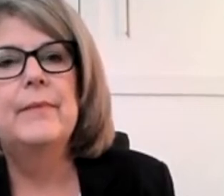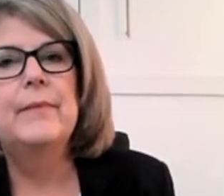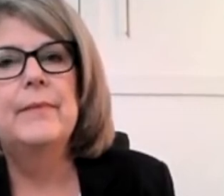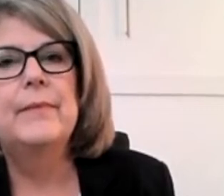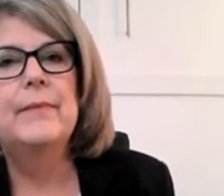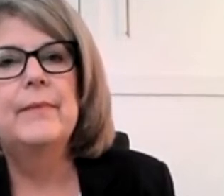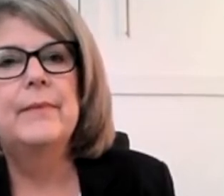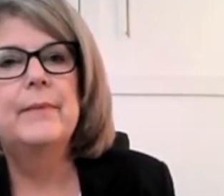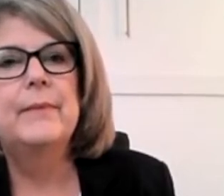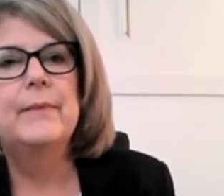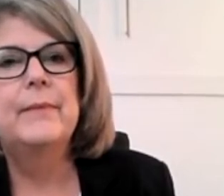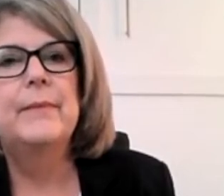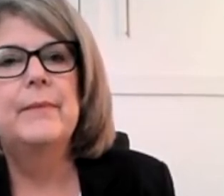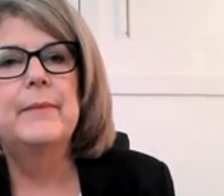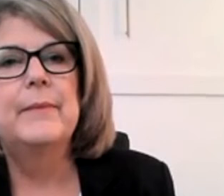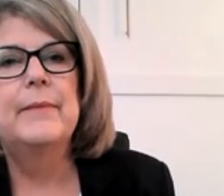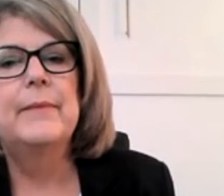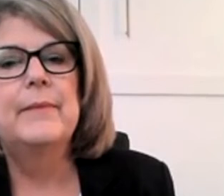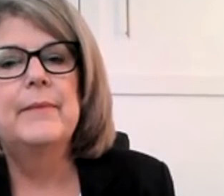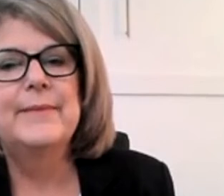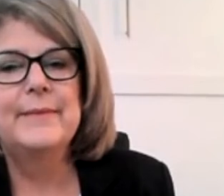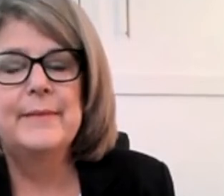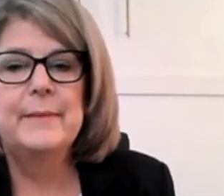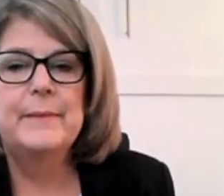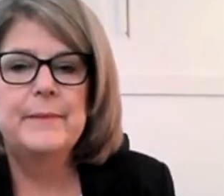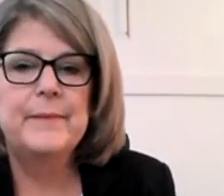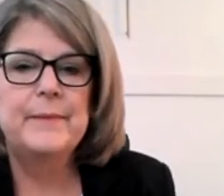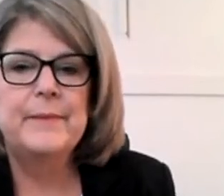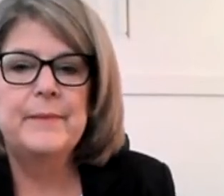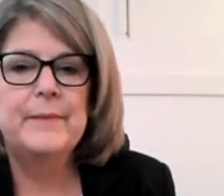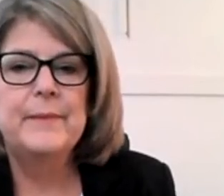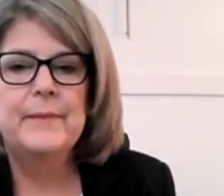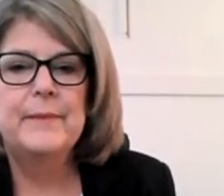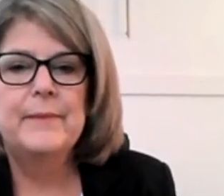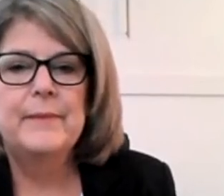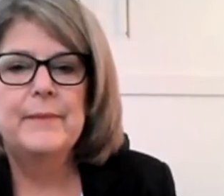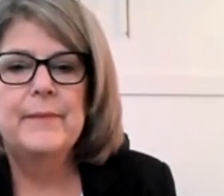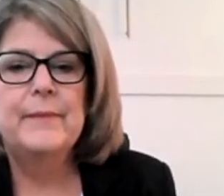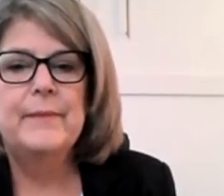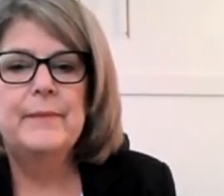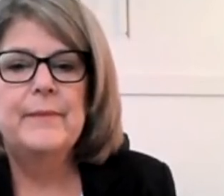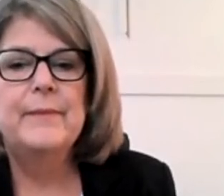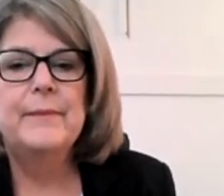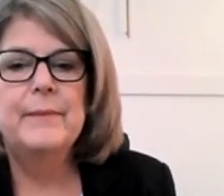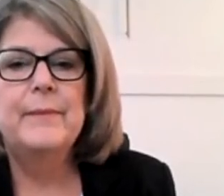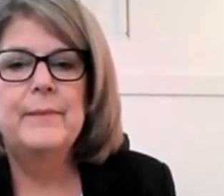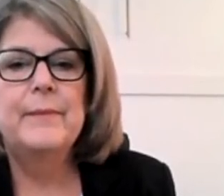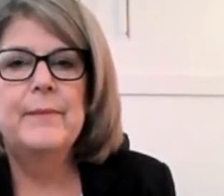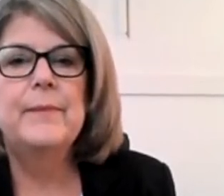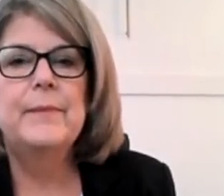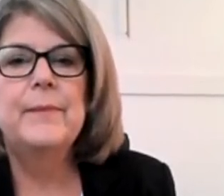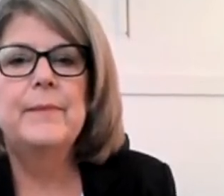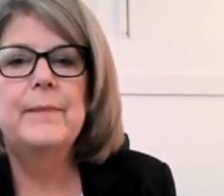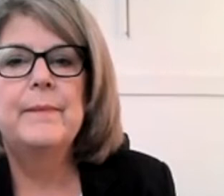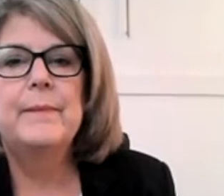out 2 weeks before, 2 weeks after it's introduced. Like, how does that play into this? Because I